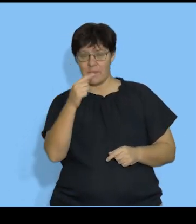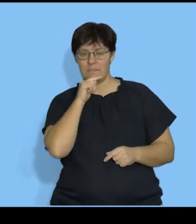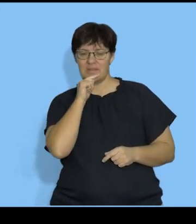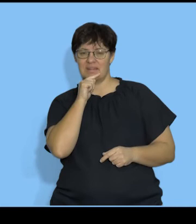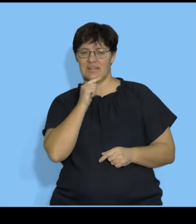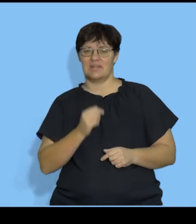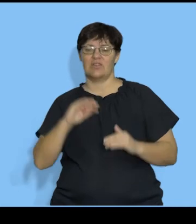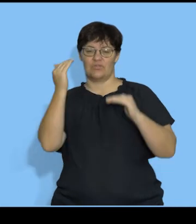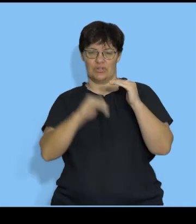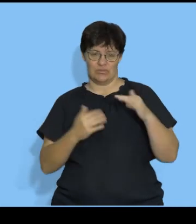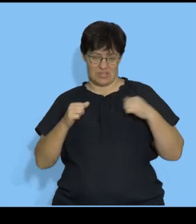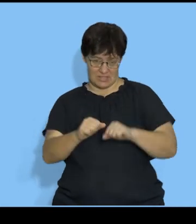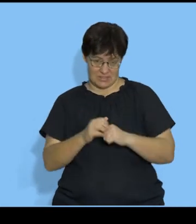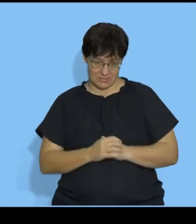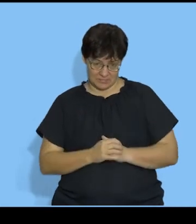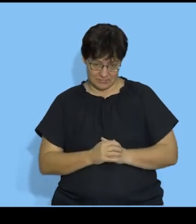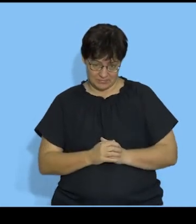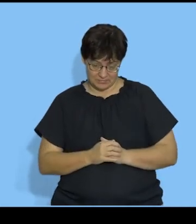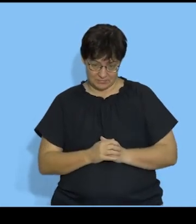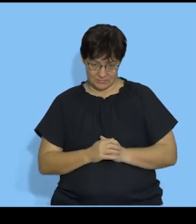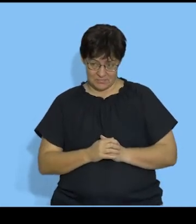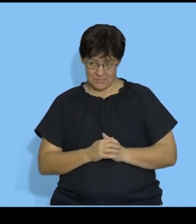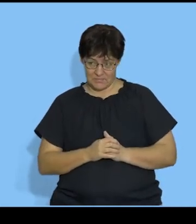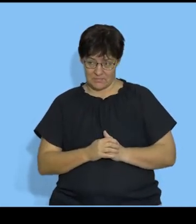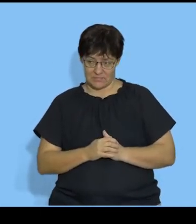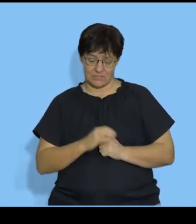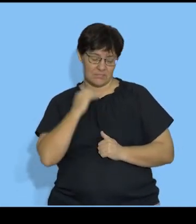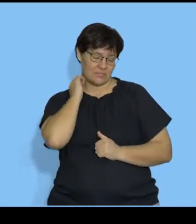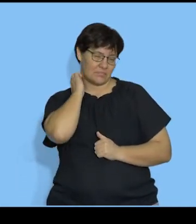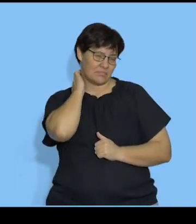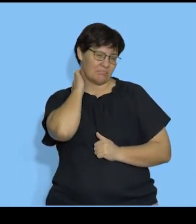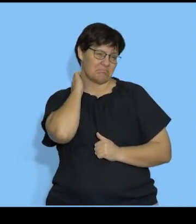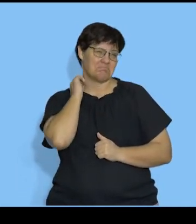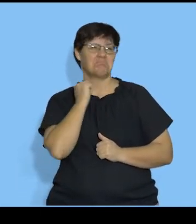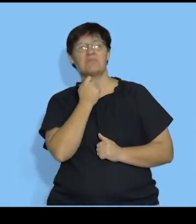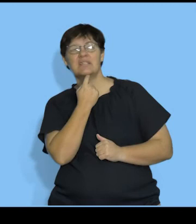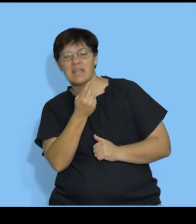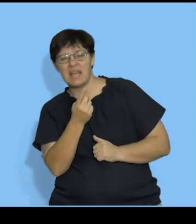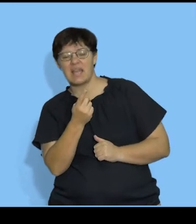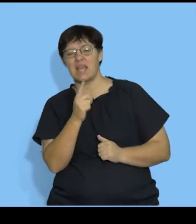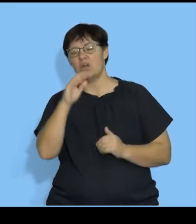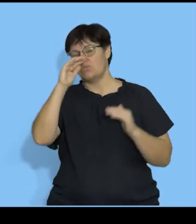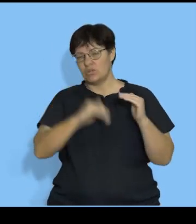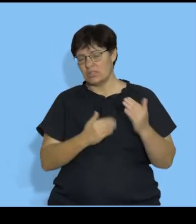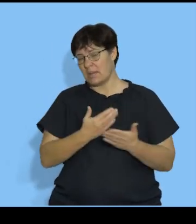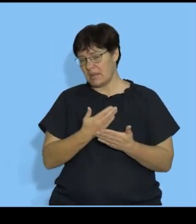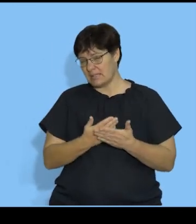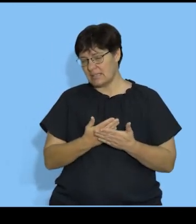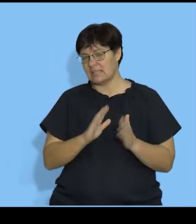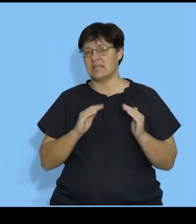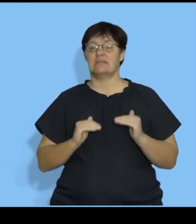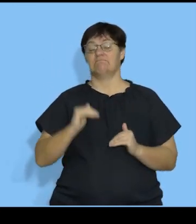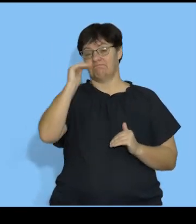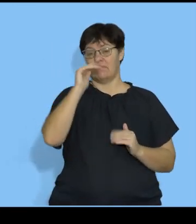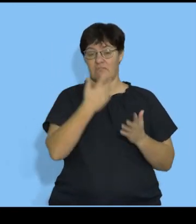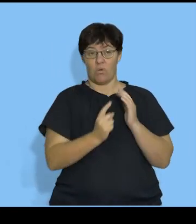terms of reducing strength, okay, or reducing ability. So we are saying that the reducing ability actually increases as you